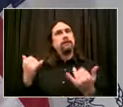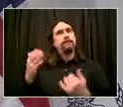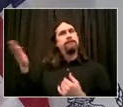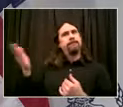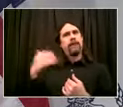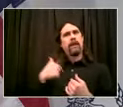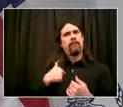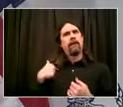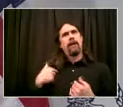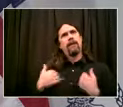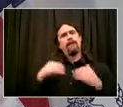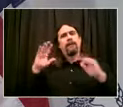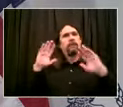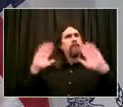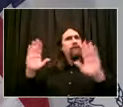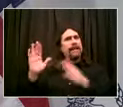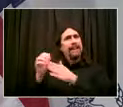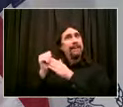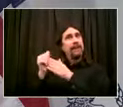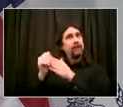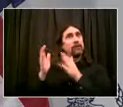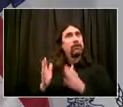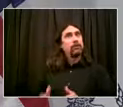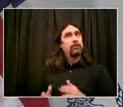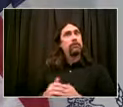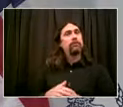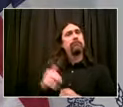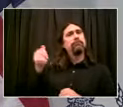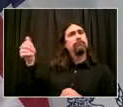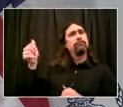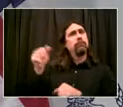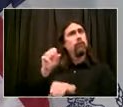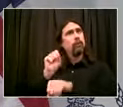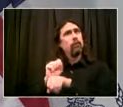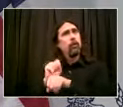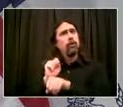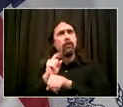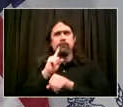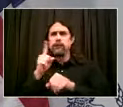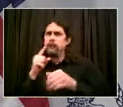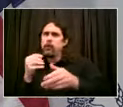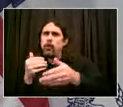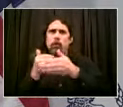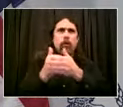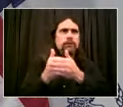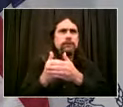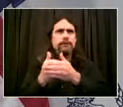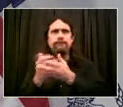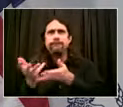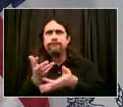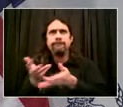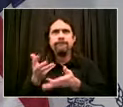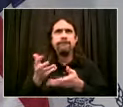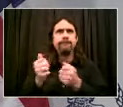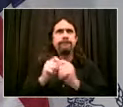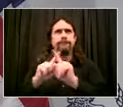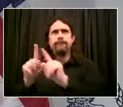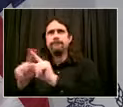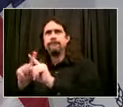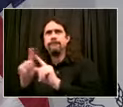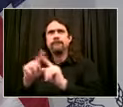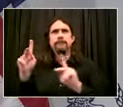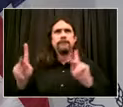as well. I can tell you that Lorraine Grillo is someone who is so respected in this city